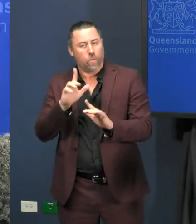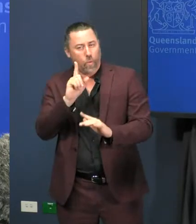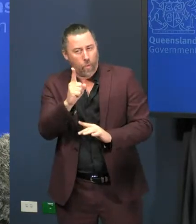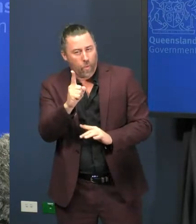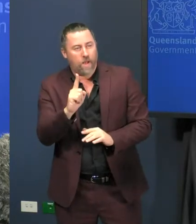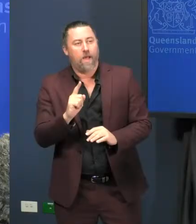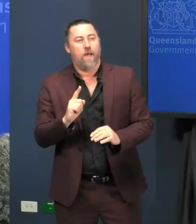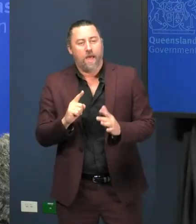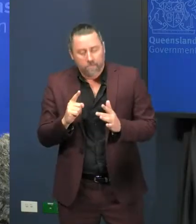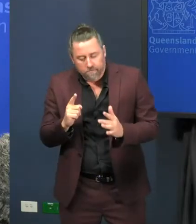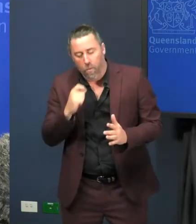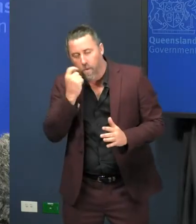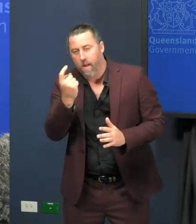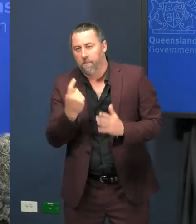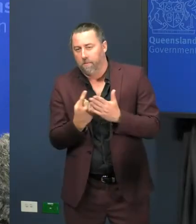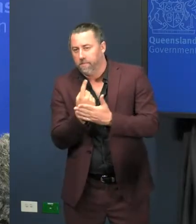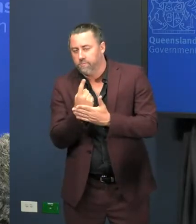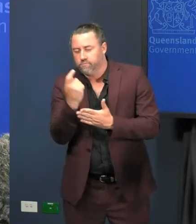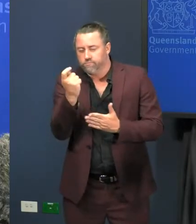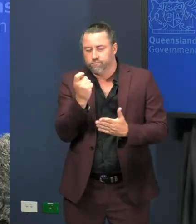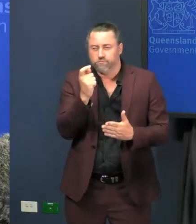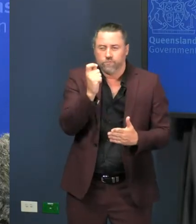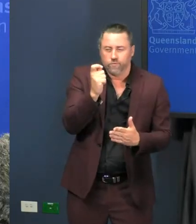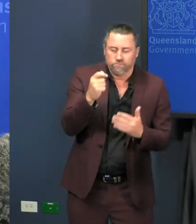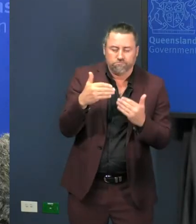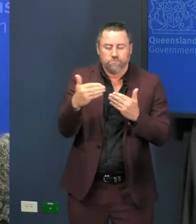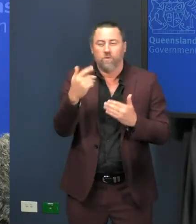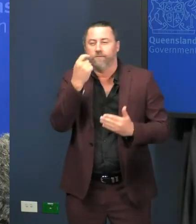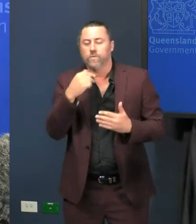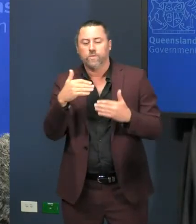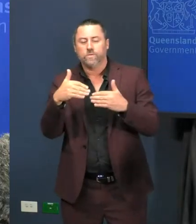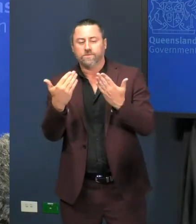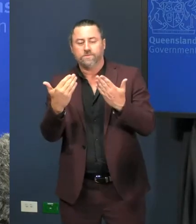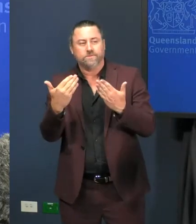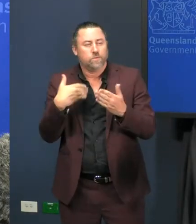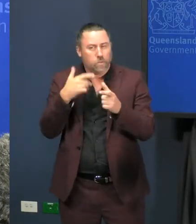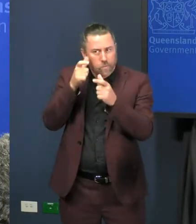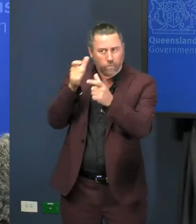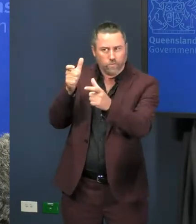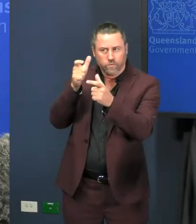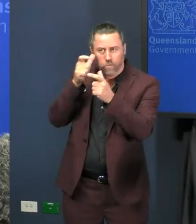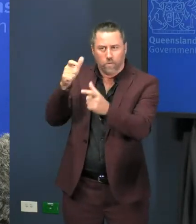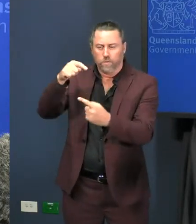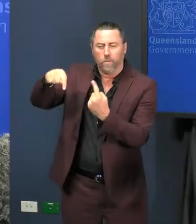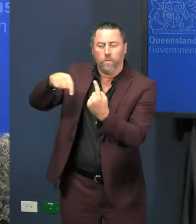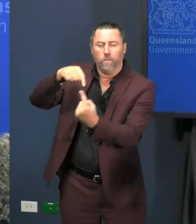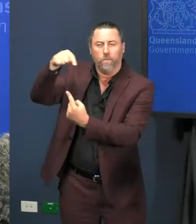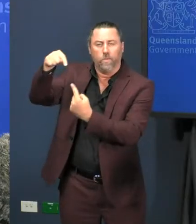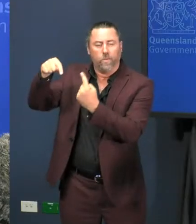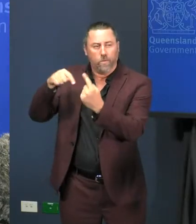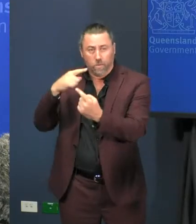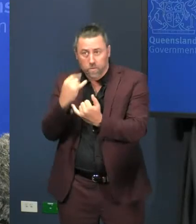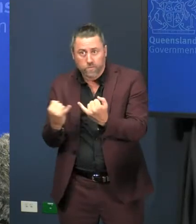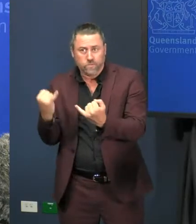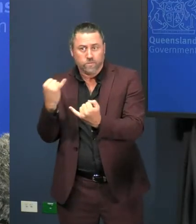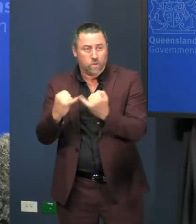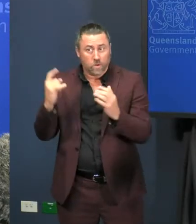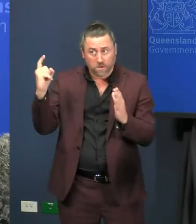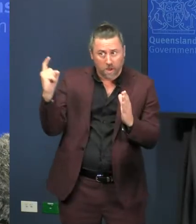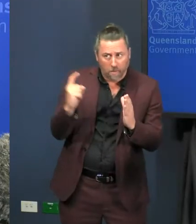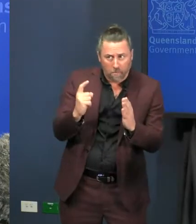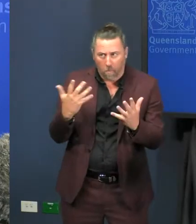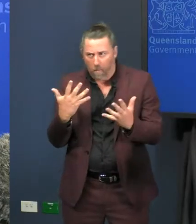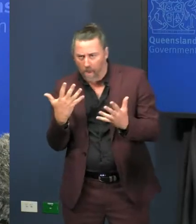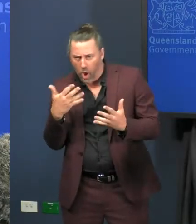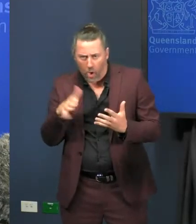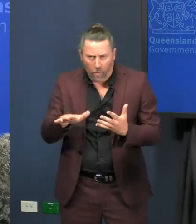will occur certainly within the days ahead. And again, I ask Queenslanders in that area to pay particular attention